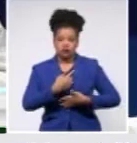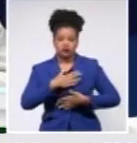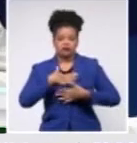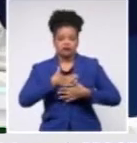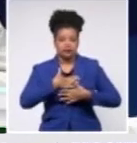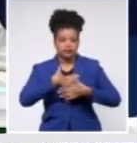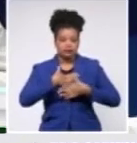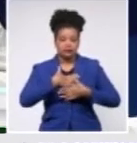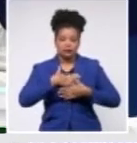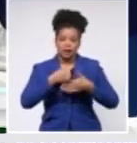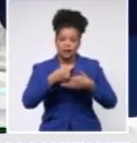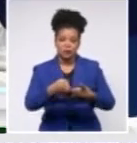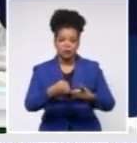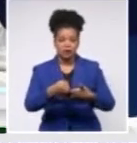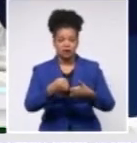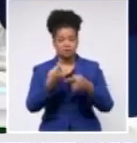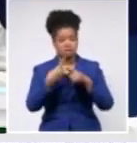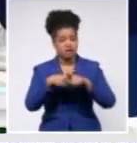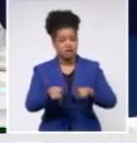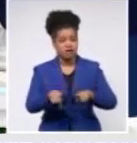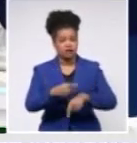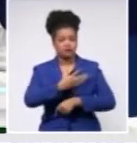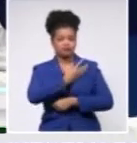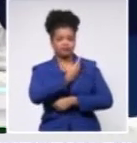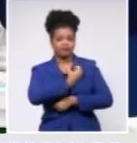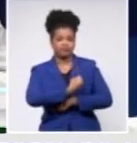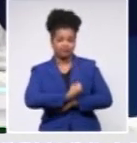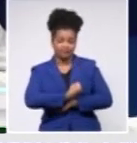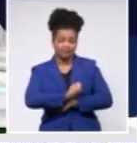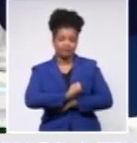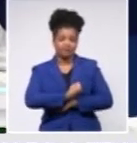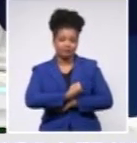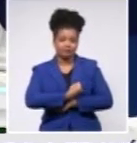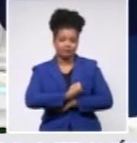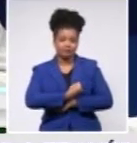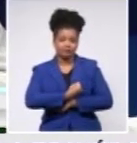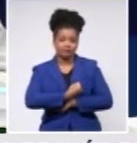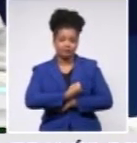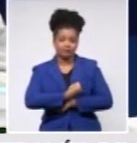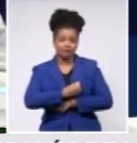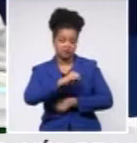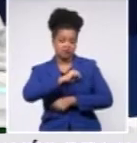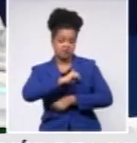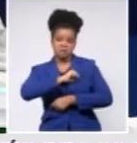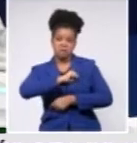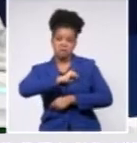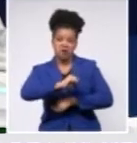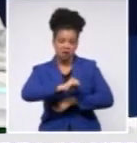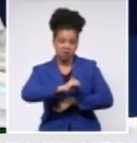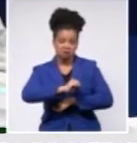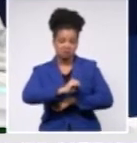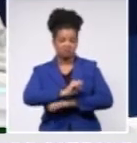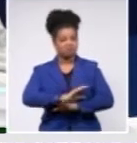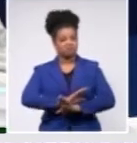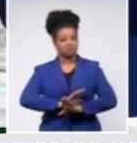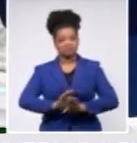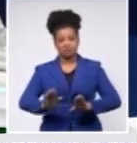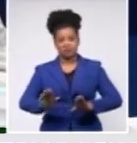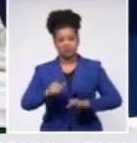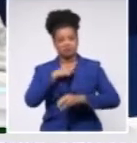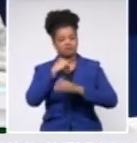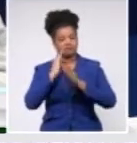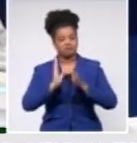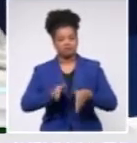and transferred to the intensive care unit. On September the 25th, she went into